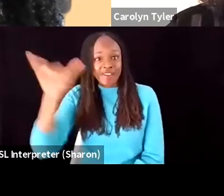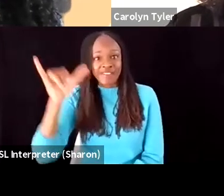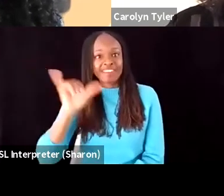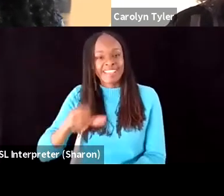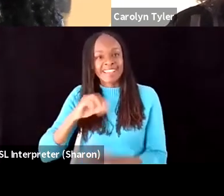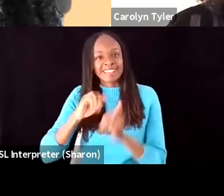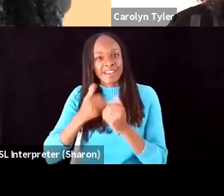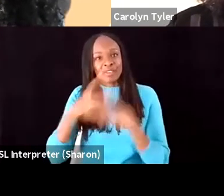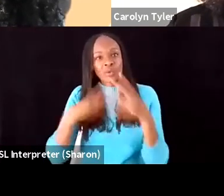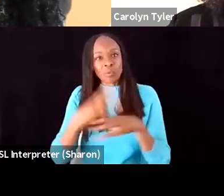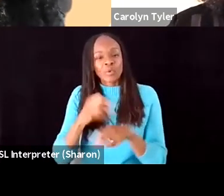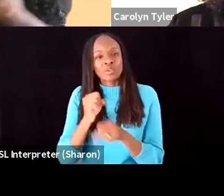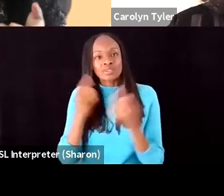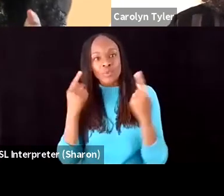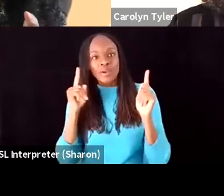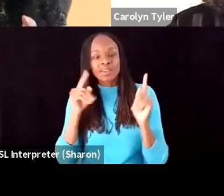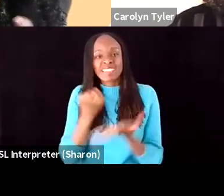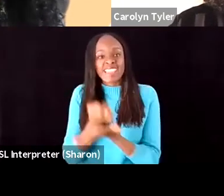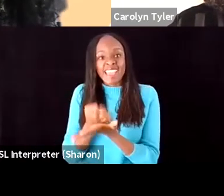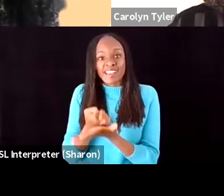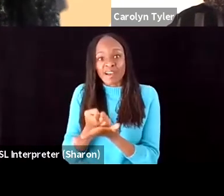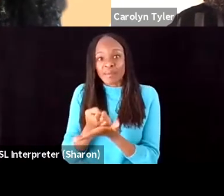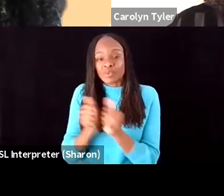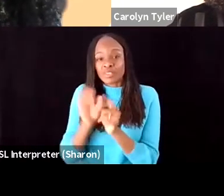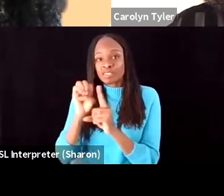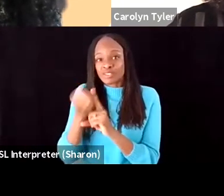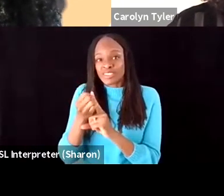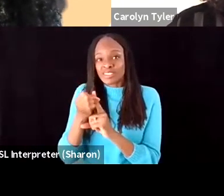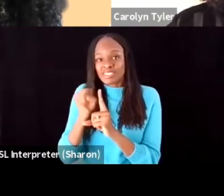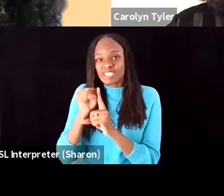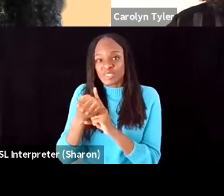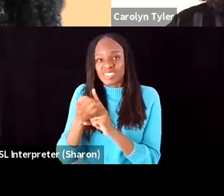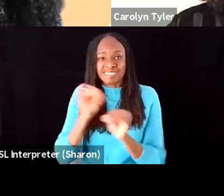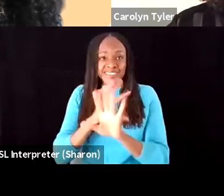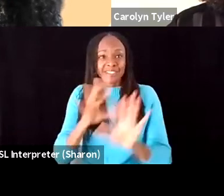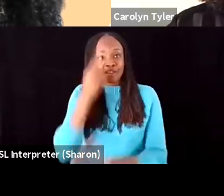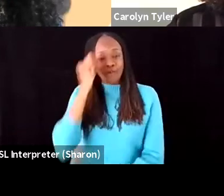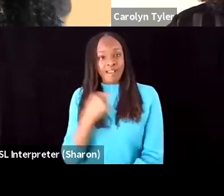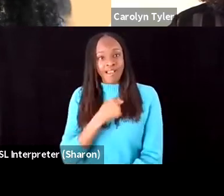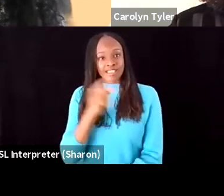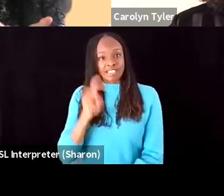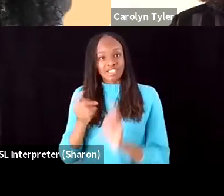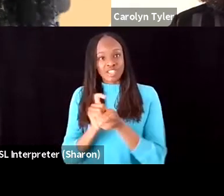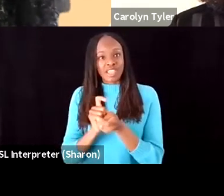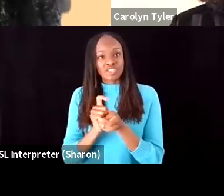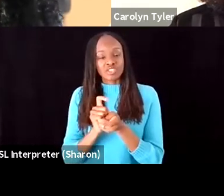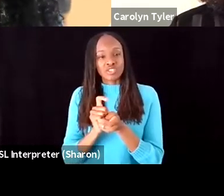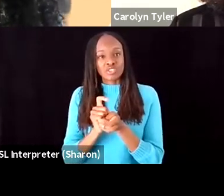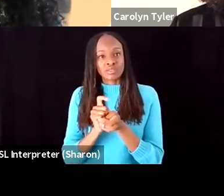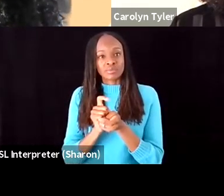know, the economics of the situation are very apparent. I think for us that we need to change, and if we